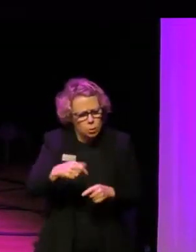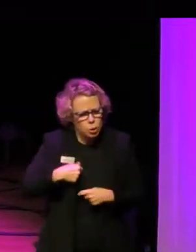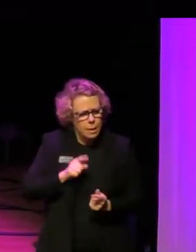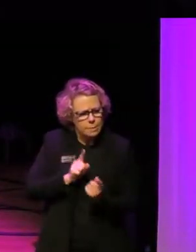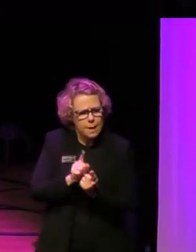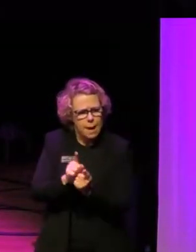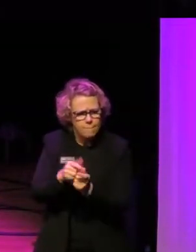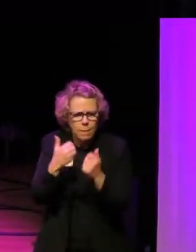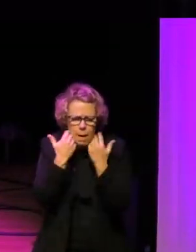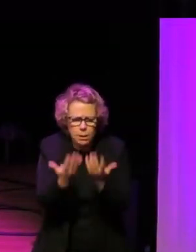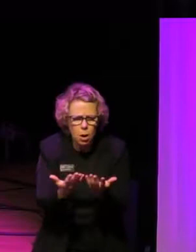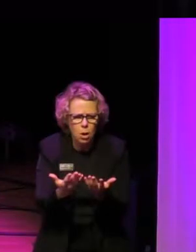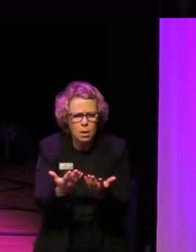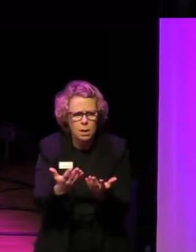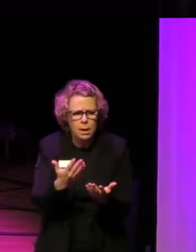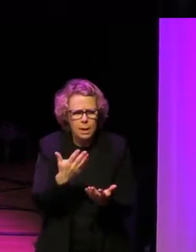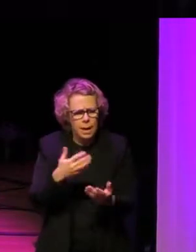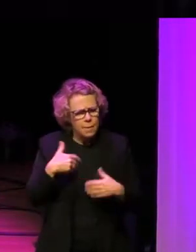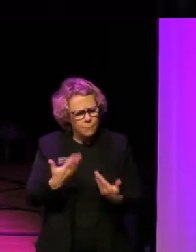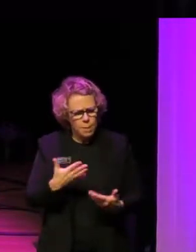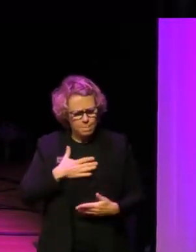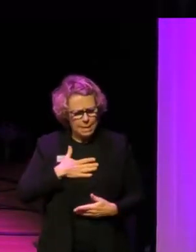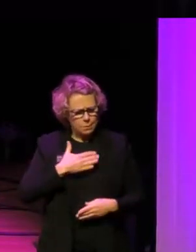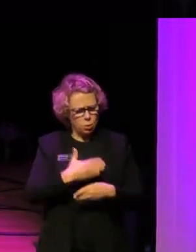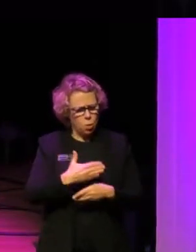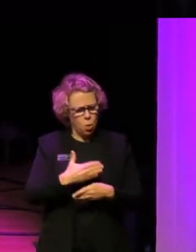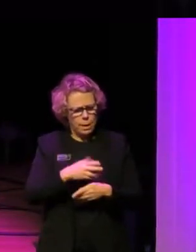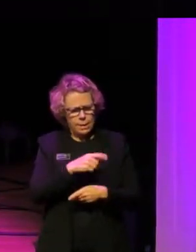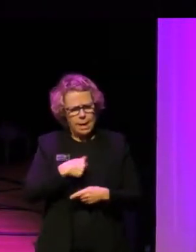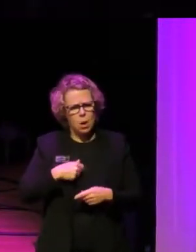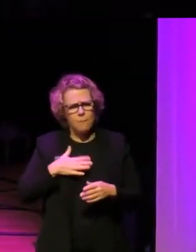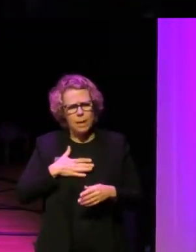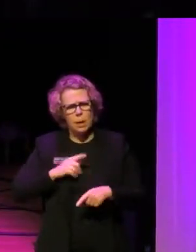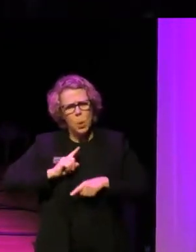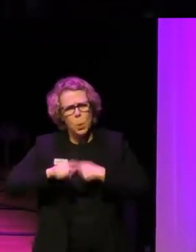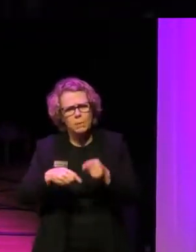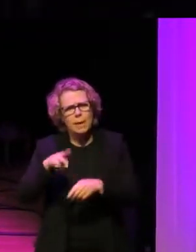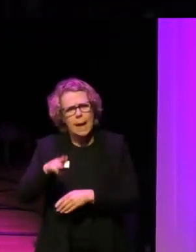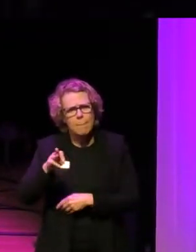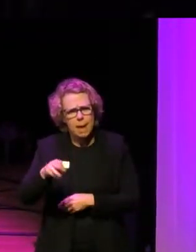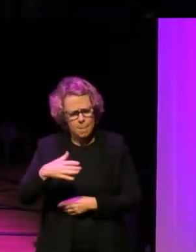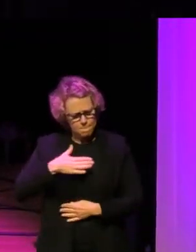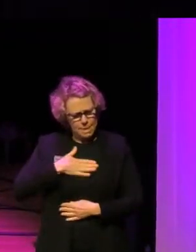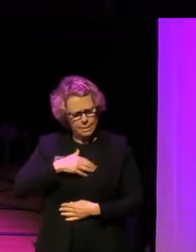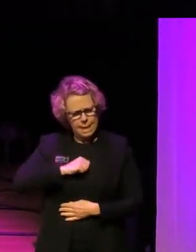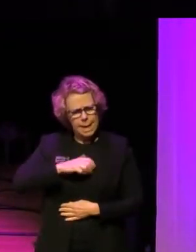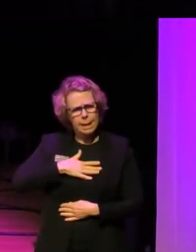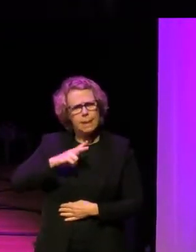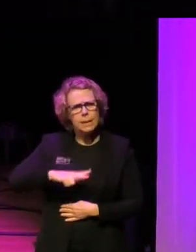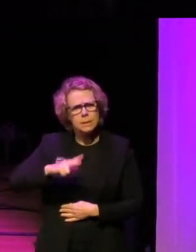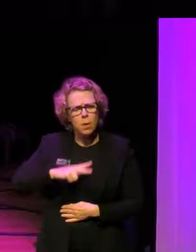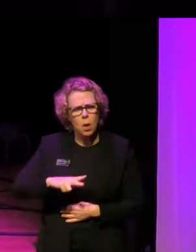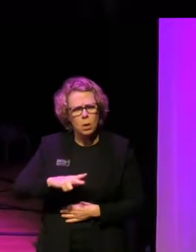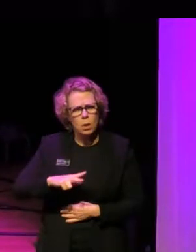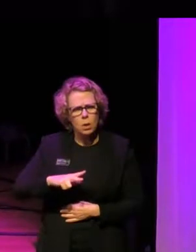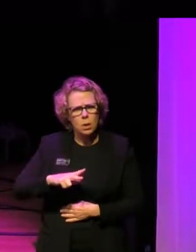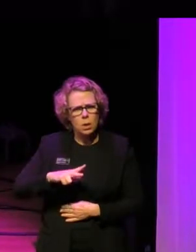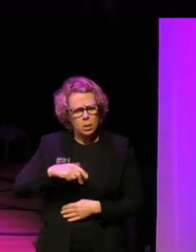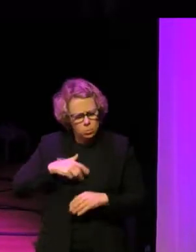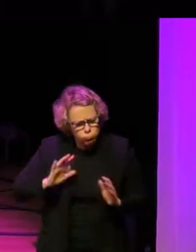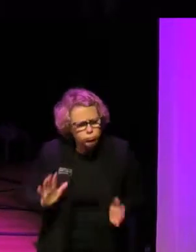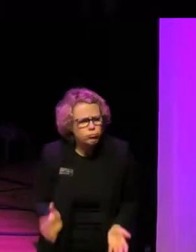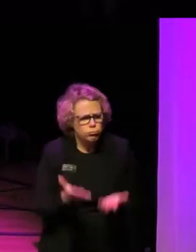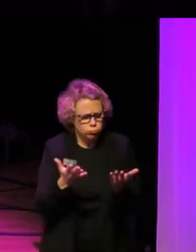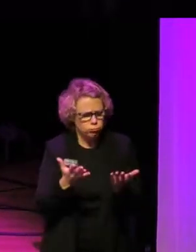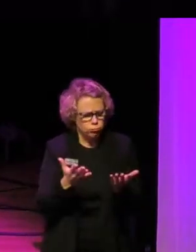day, what does my role in advancing human rights mean to improving